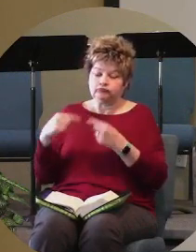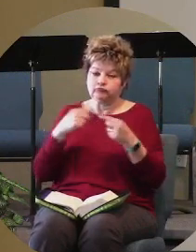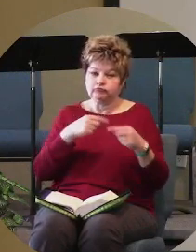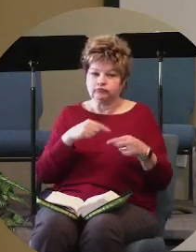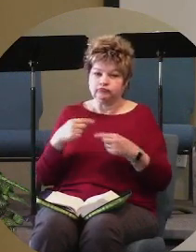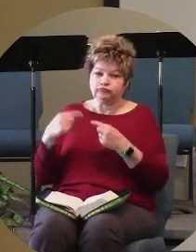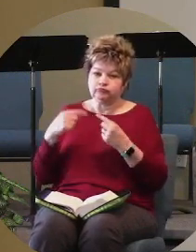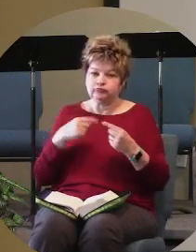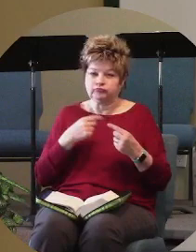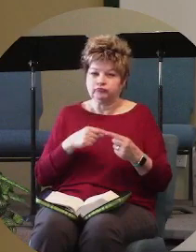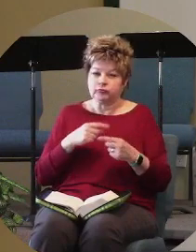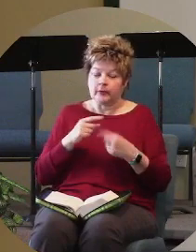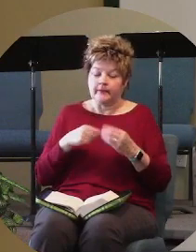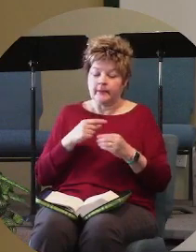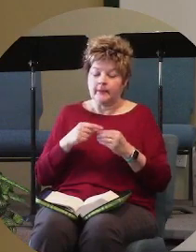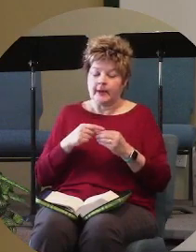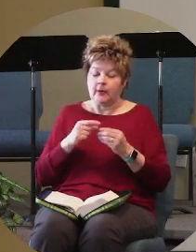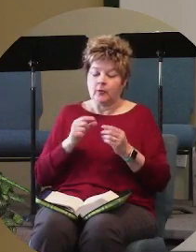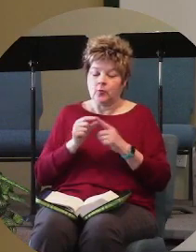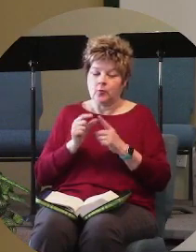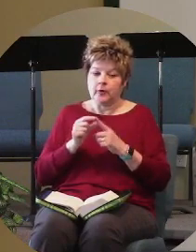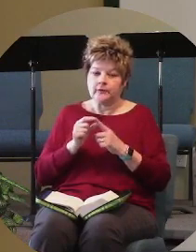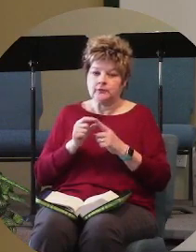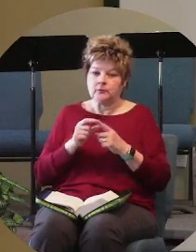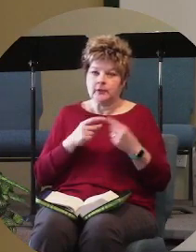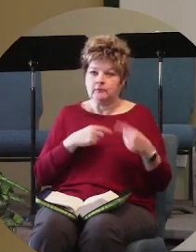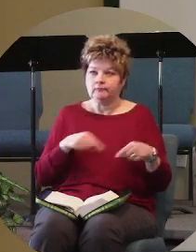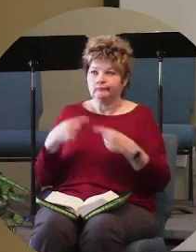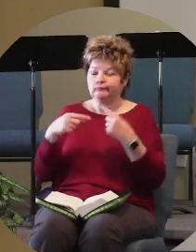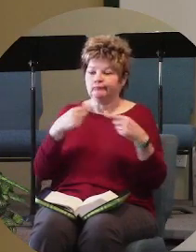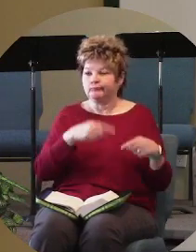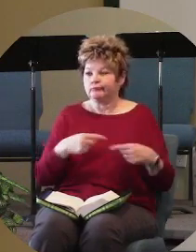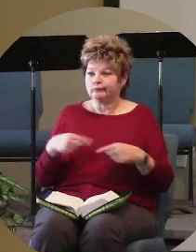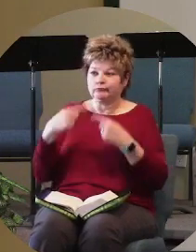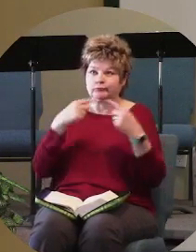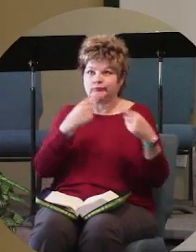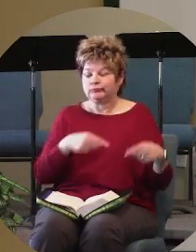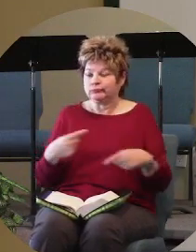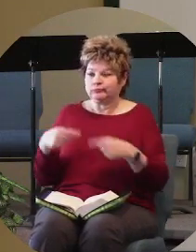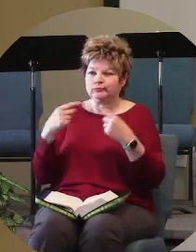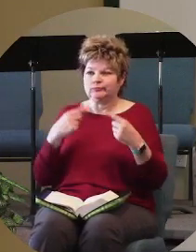just read. We fight over the stupidest things.